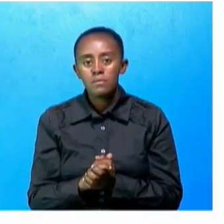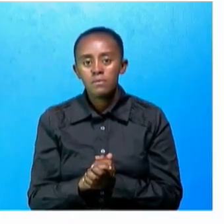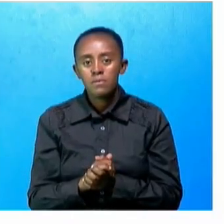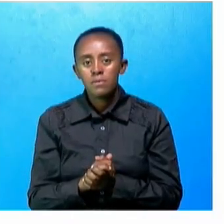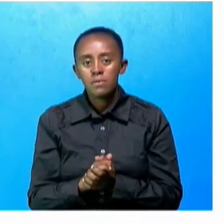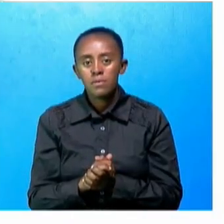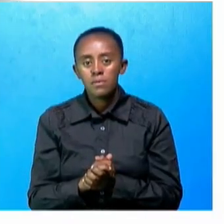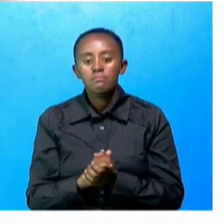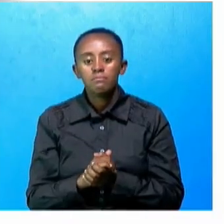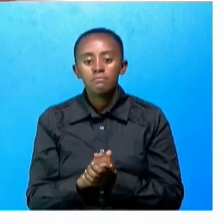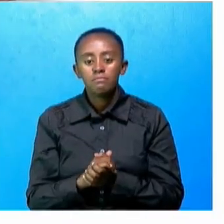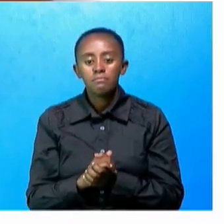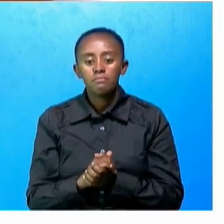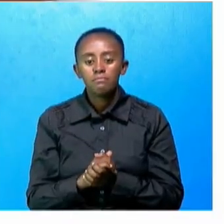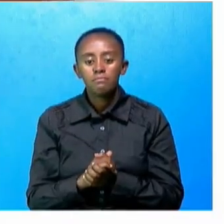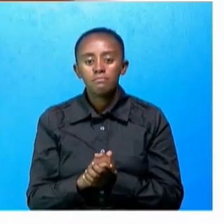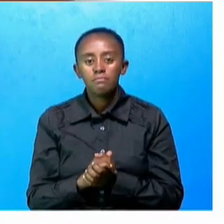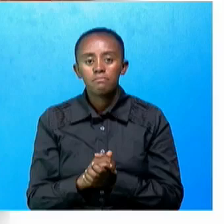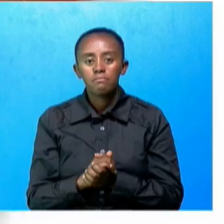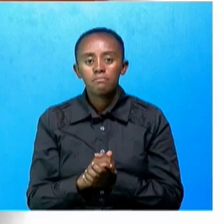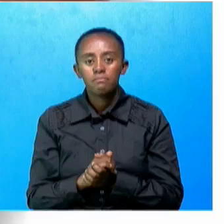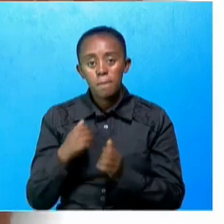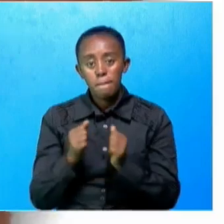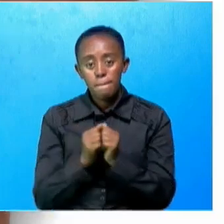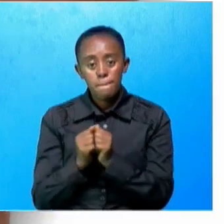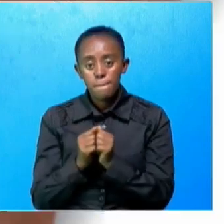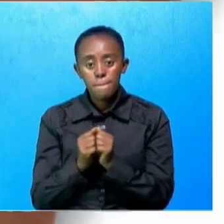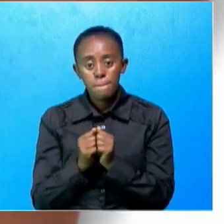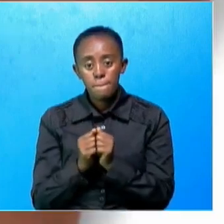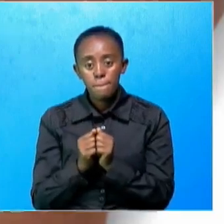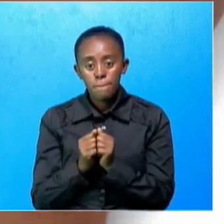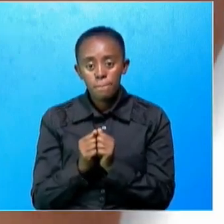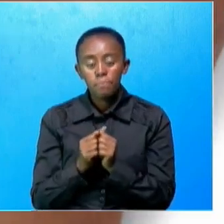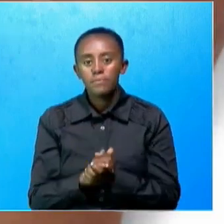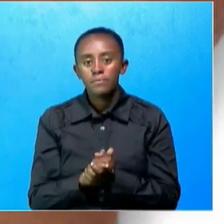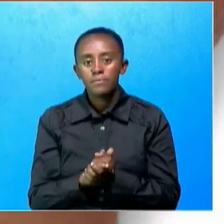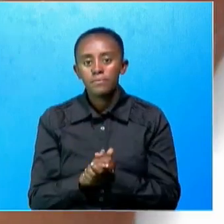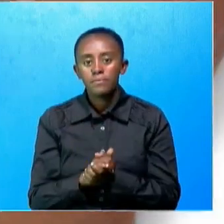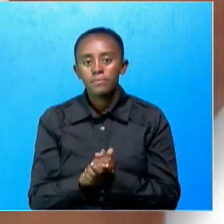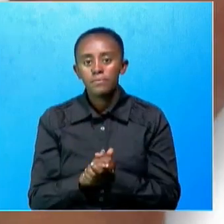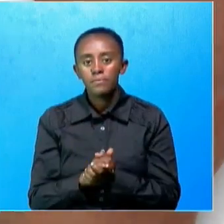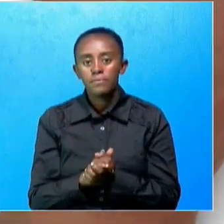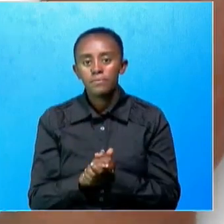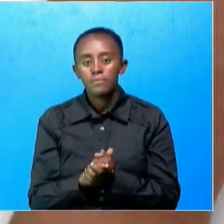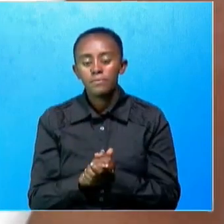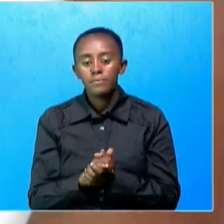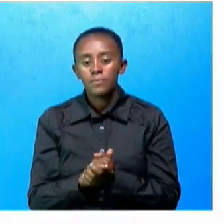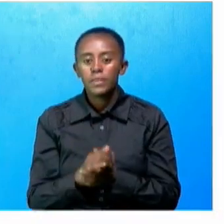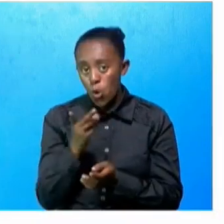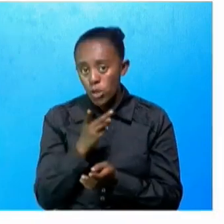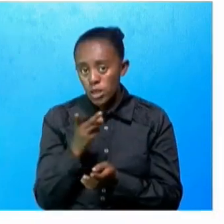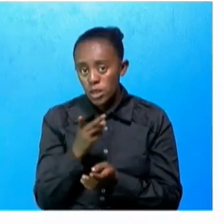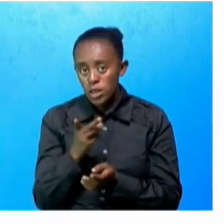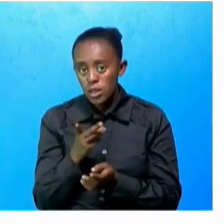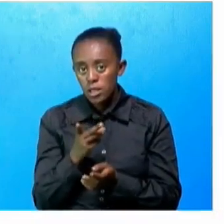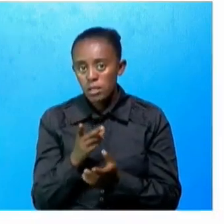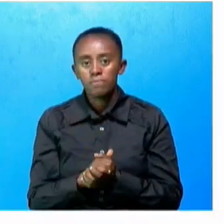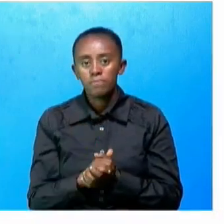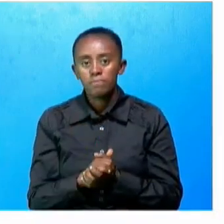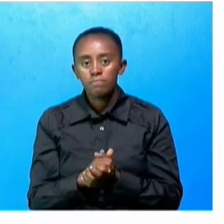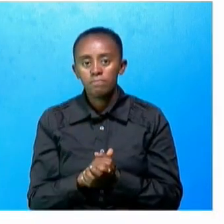my friend with me is that we both